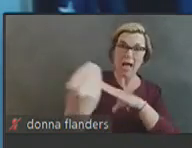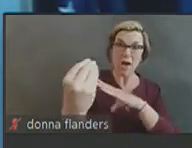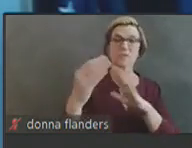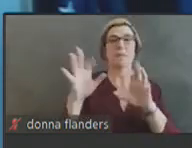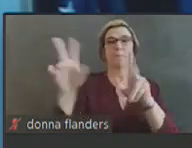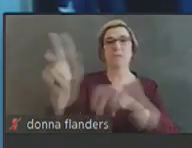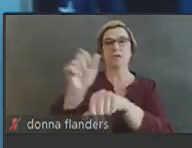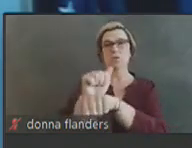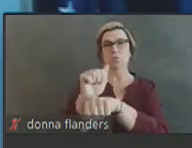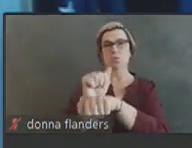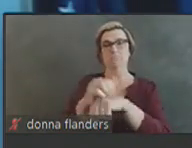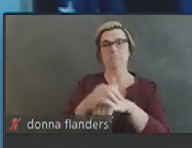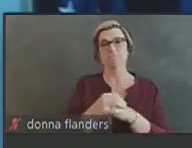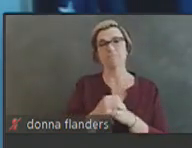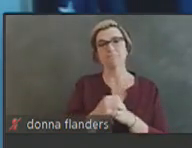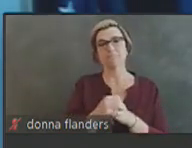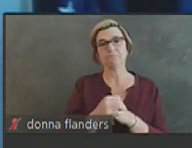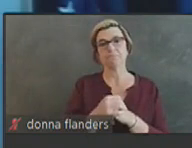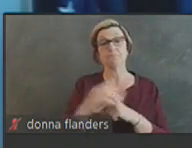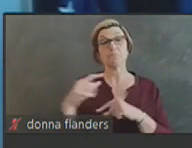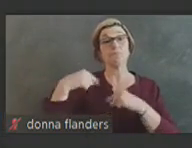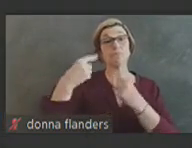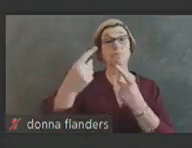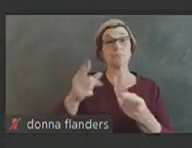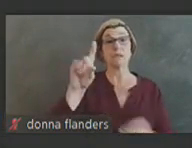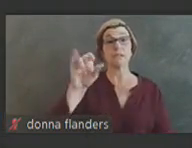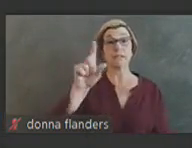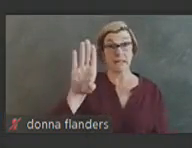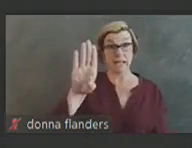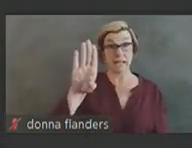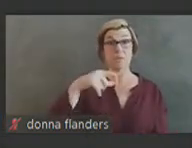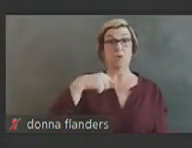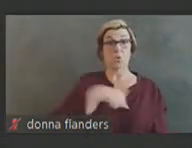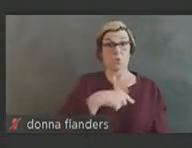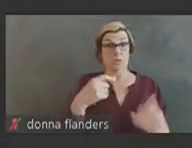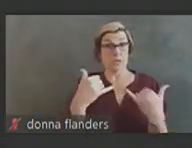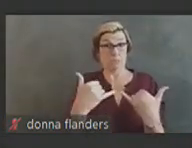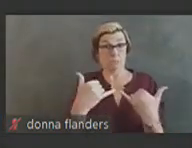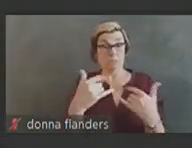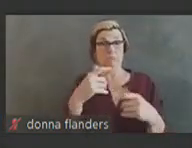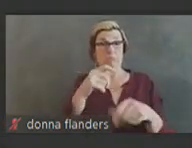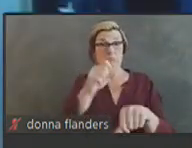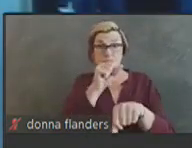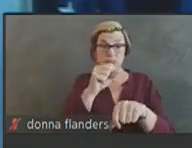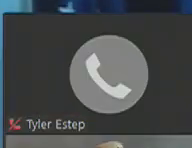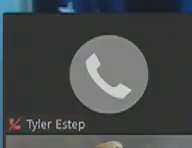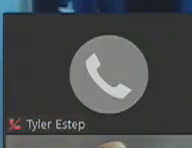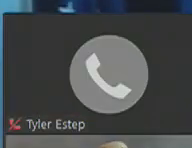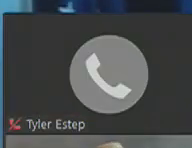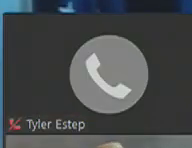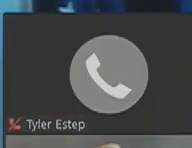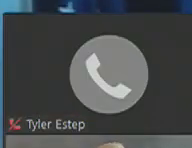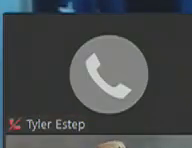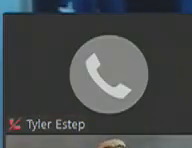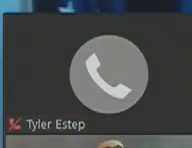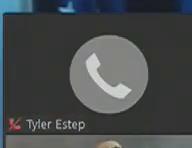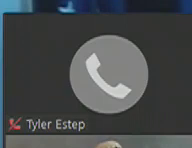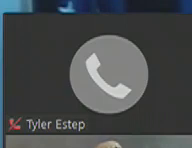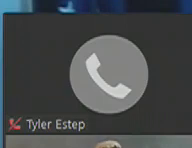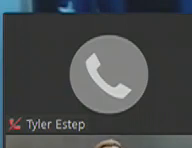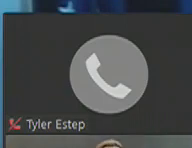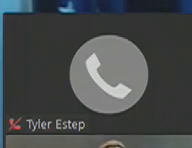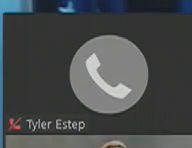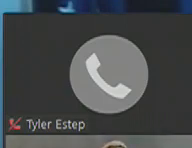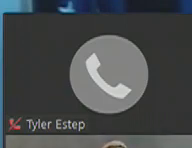this point have played a key role, I think, in mitigating as much as possible the spread of this disease. And I want